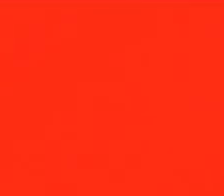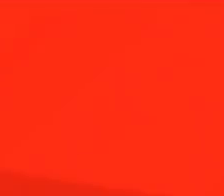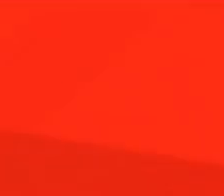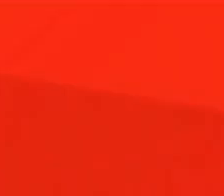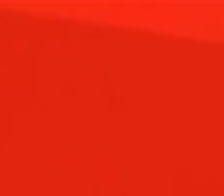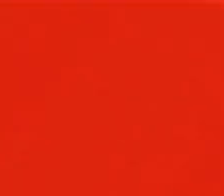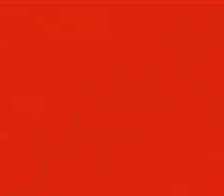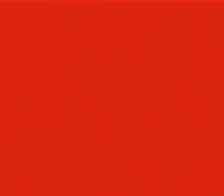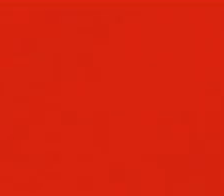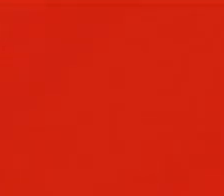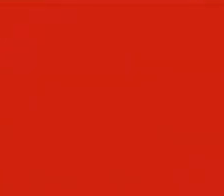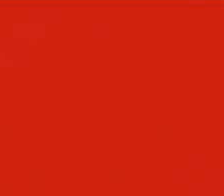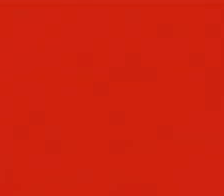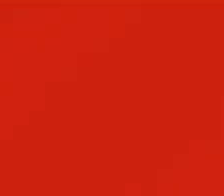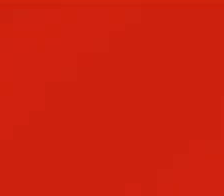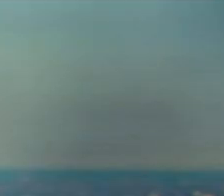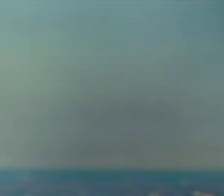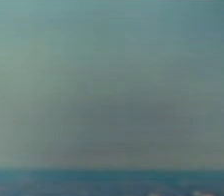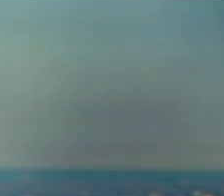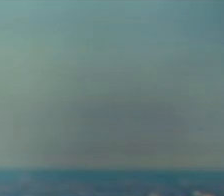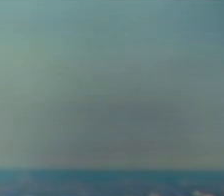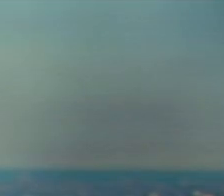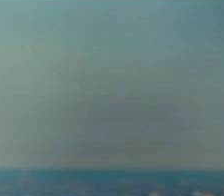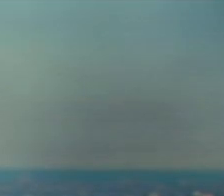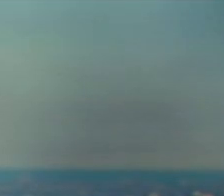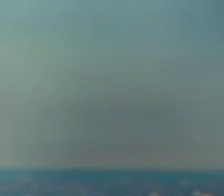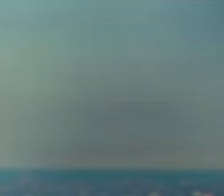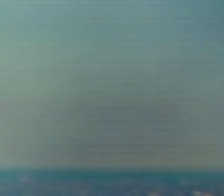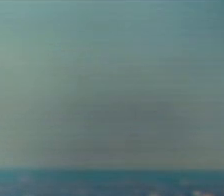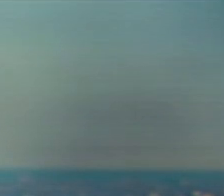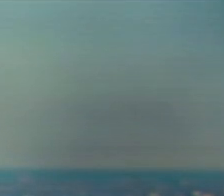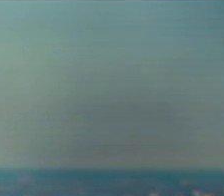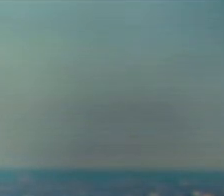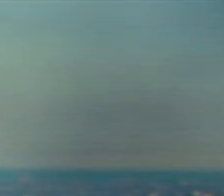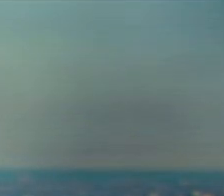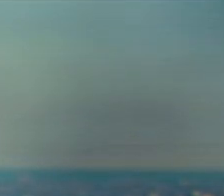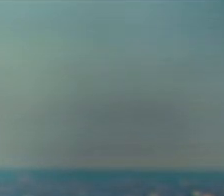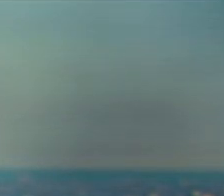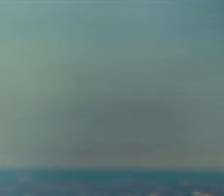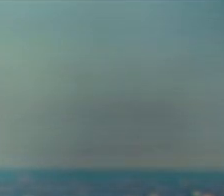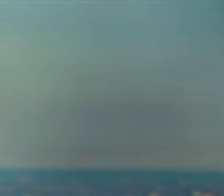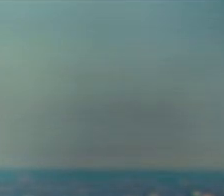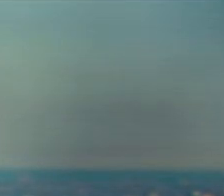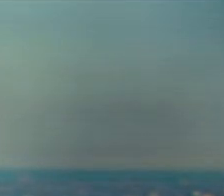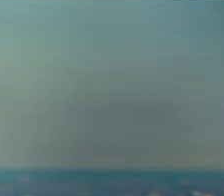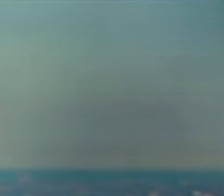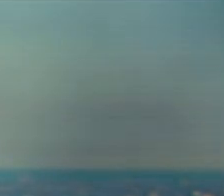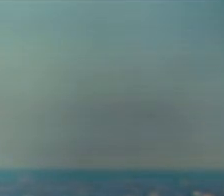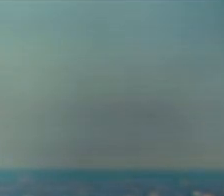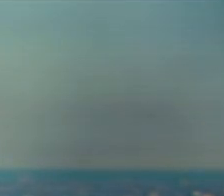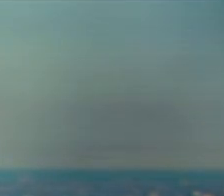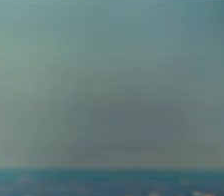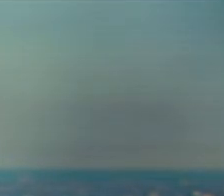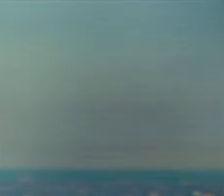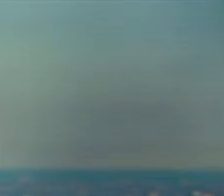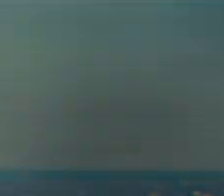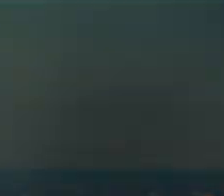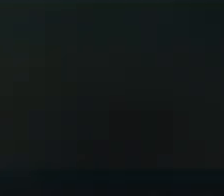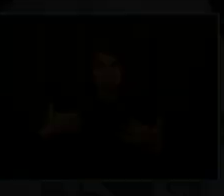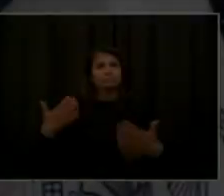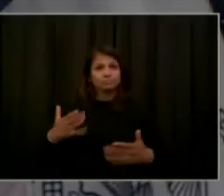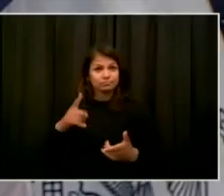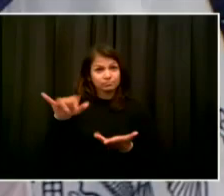This is breaking news. Mayor de Blasio is giving an update on the coronavirus pandemic in New York City. Let's go to it now.